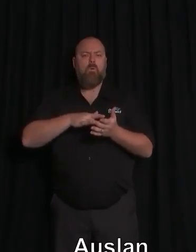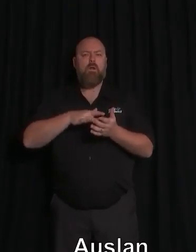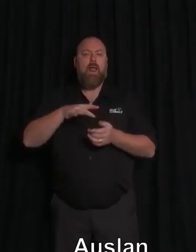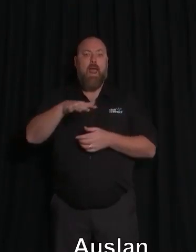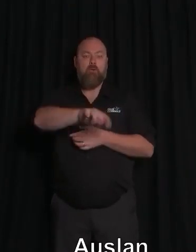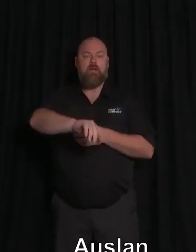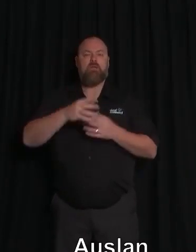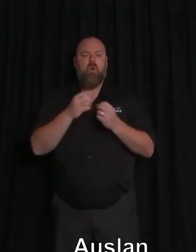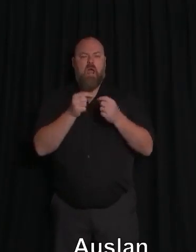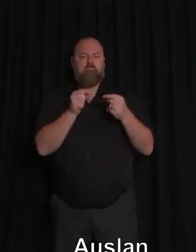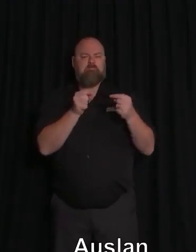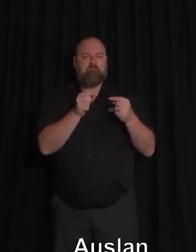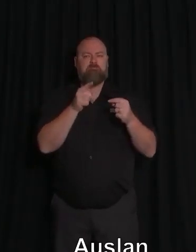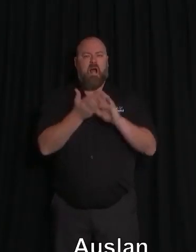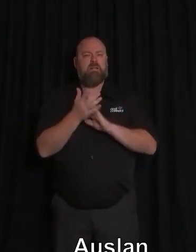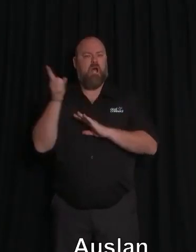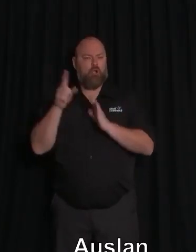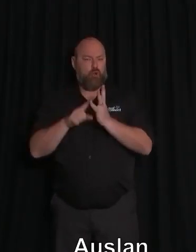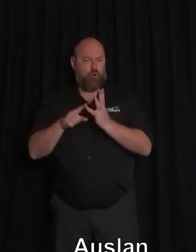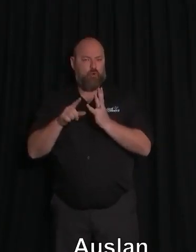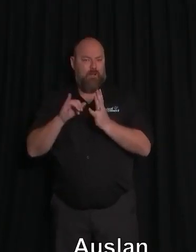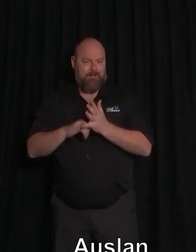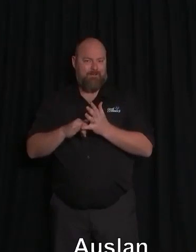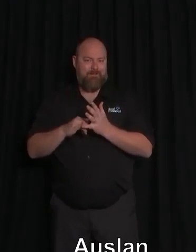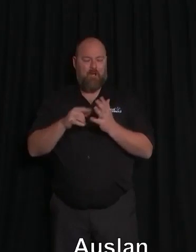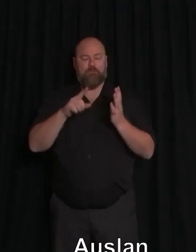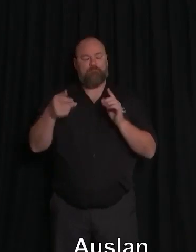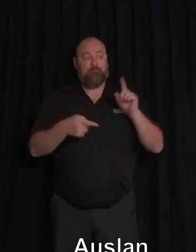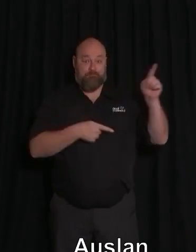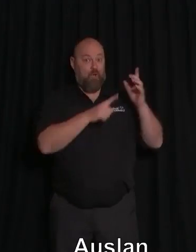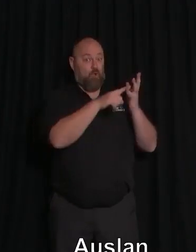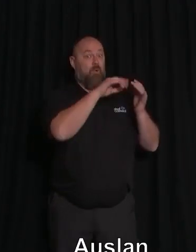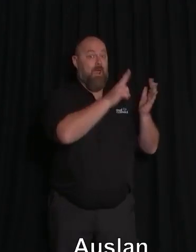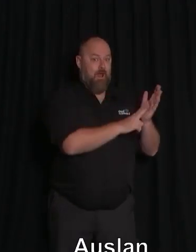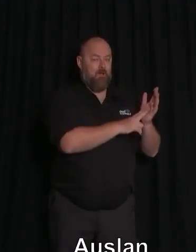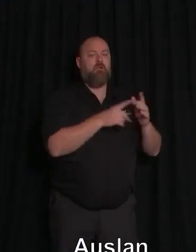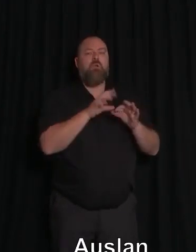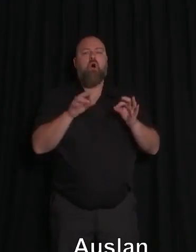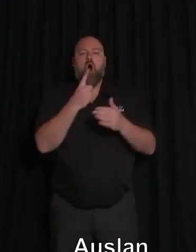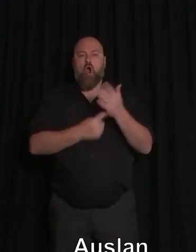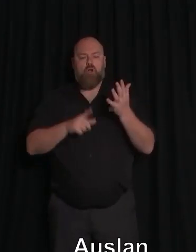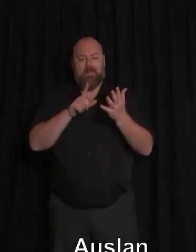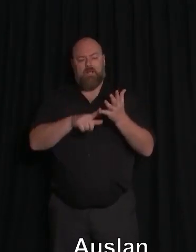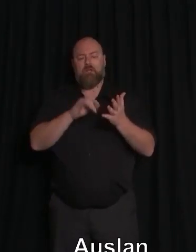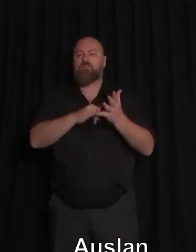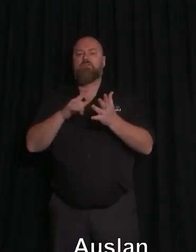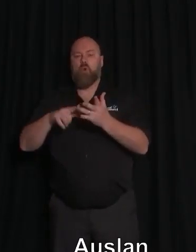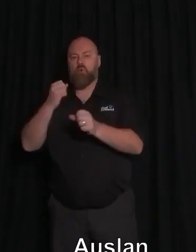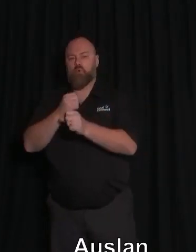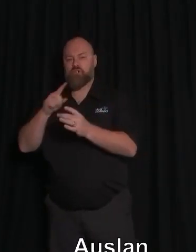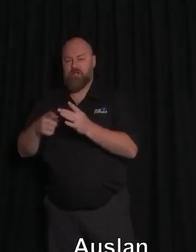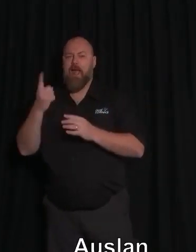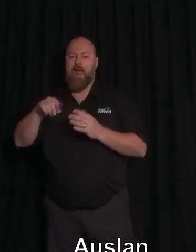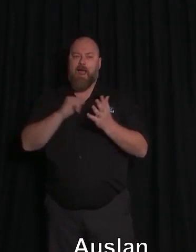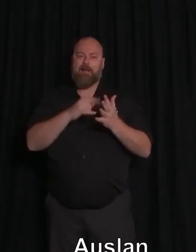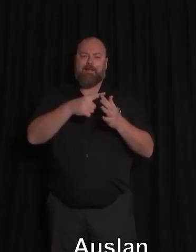in the UN system. And it's not only SOGI and sex characteristics issues. You